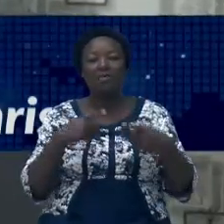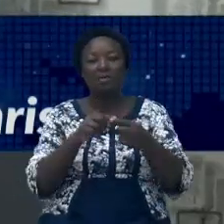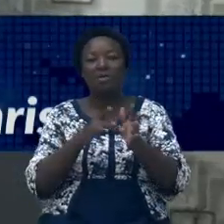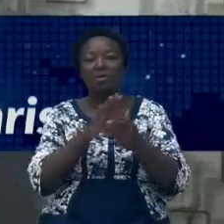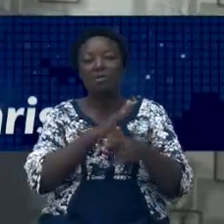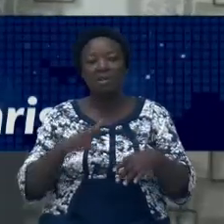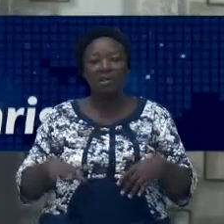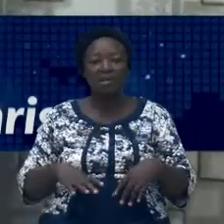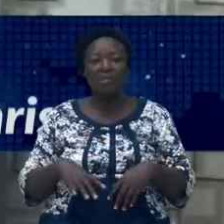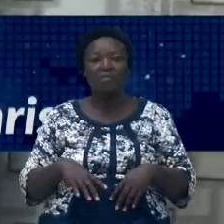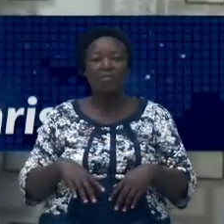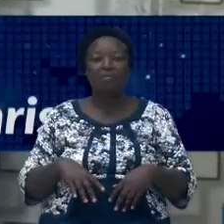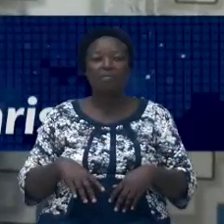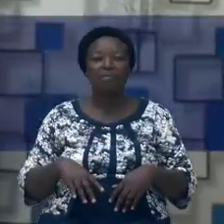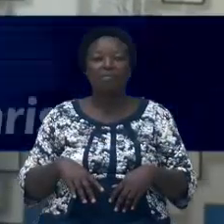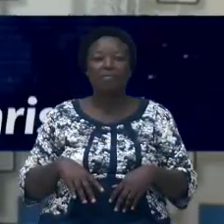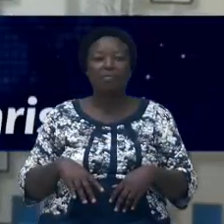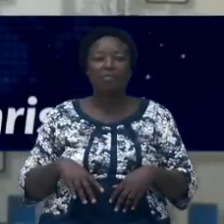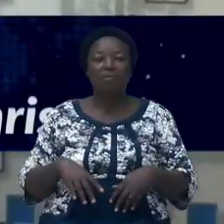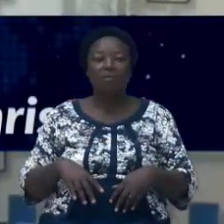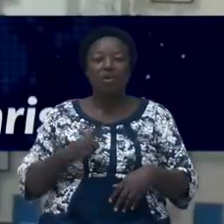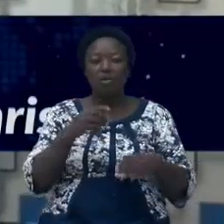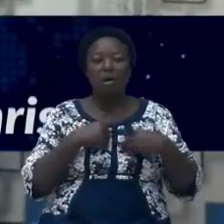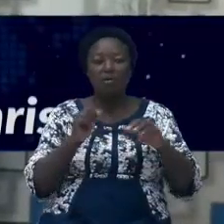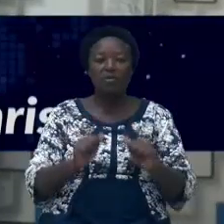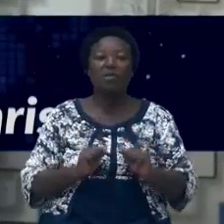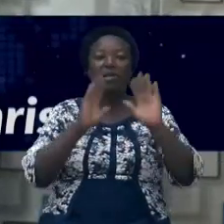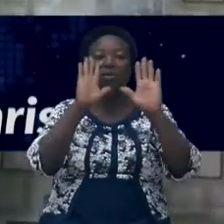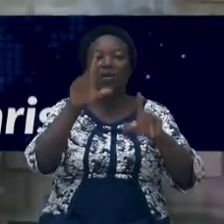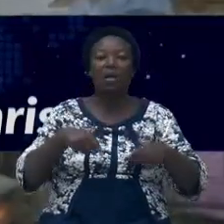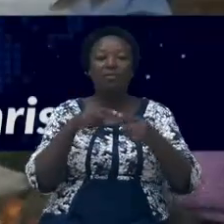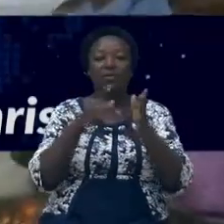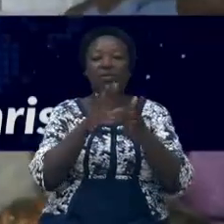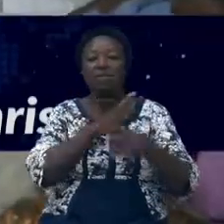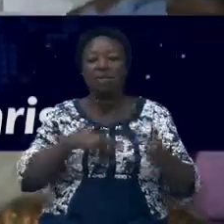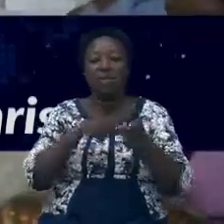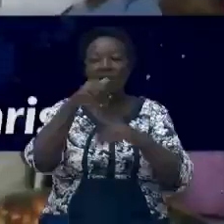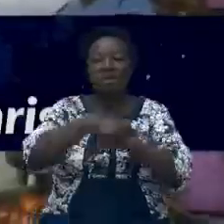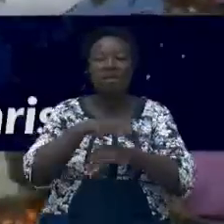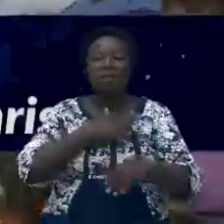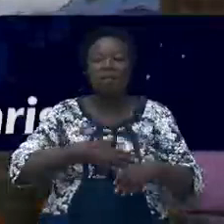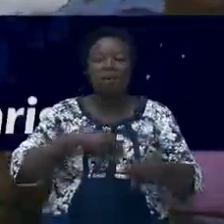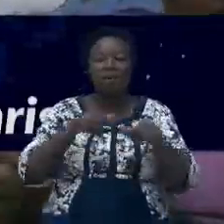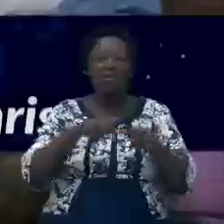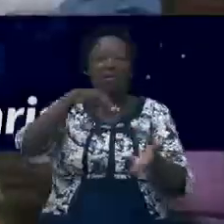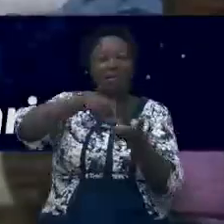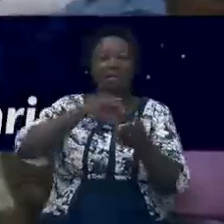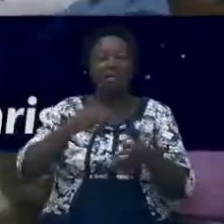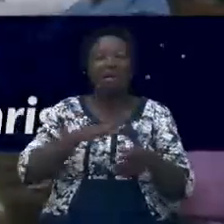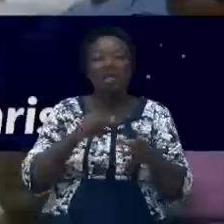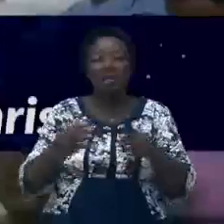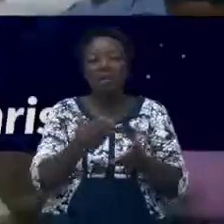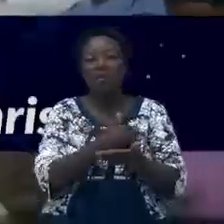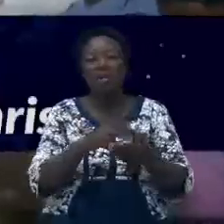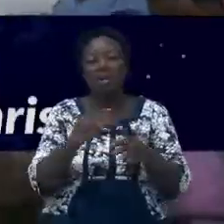have indicated giving their lives to christ if you have surrendered your life to christ and i please